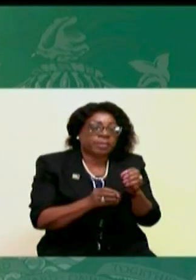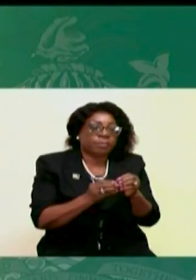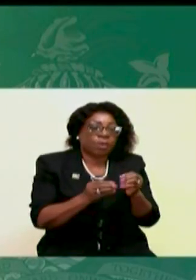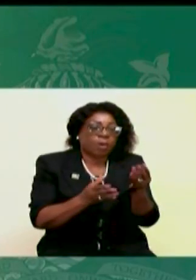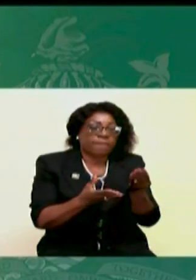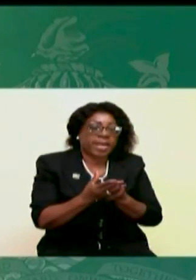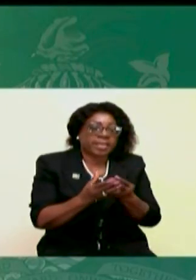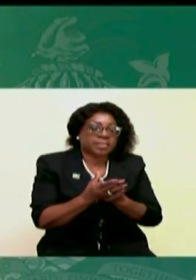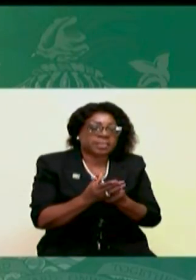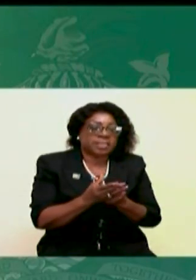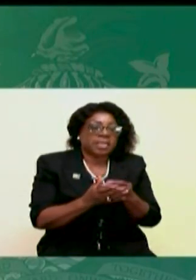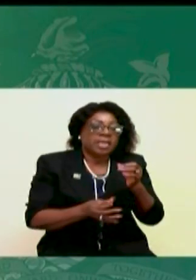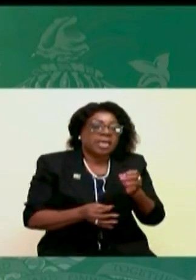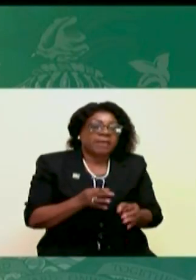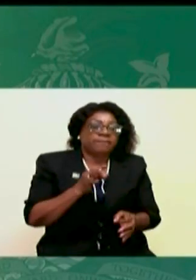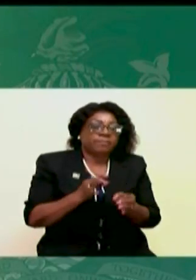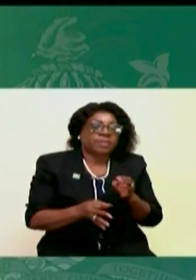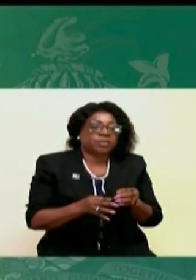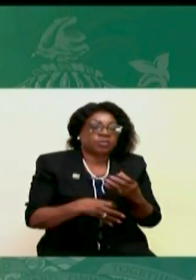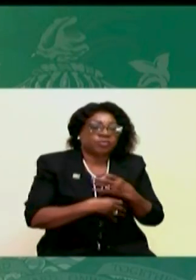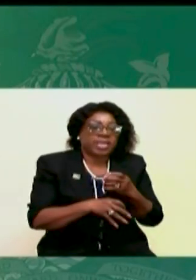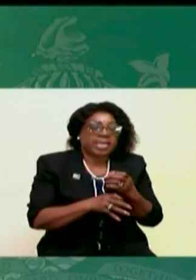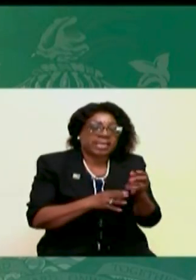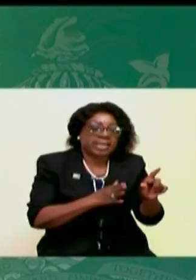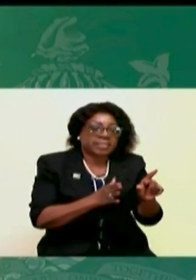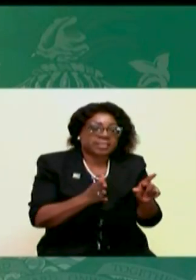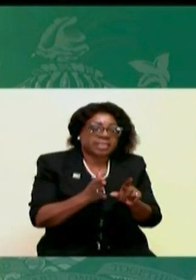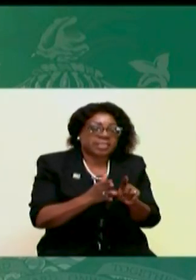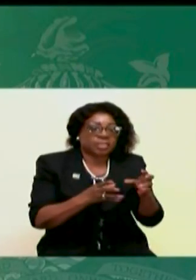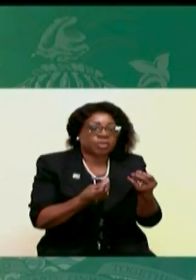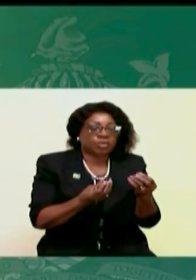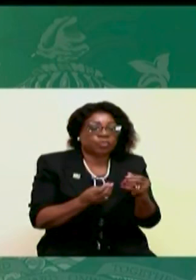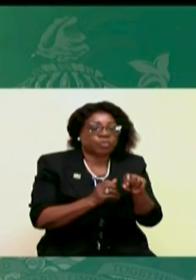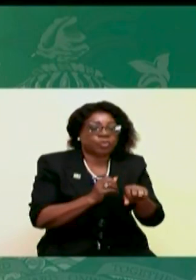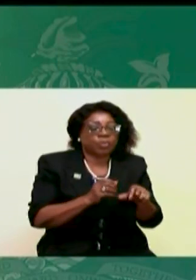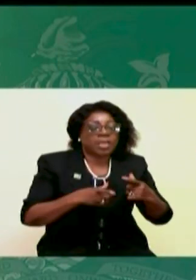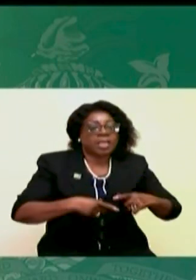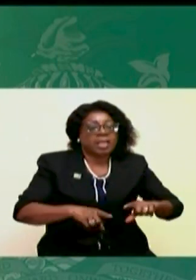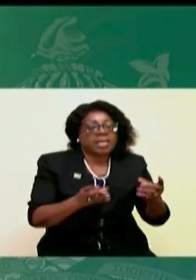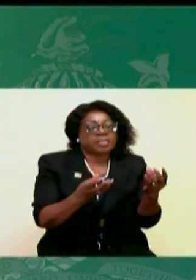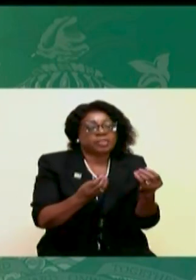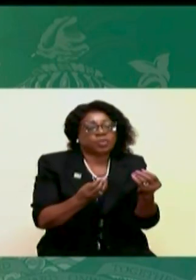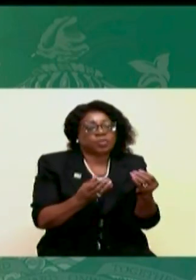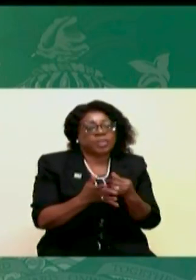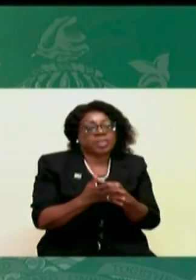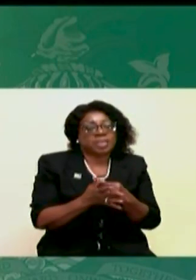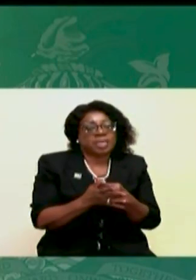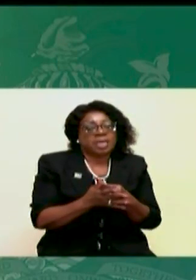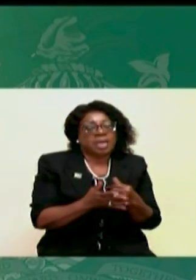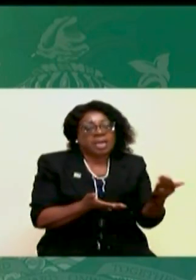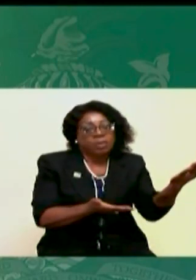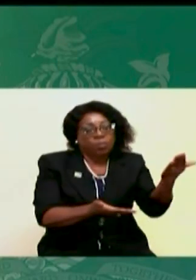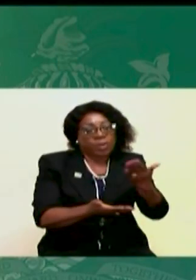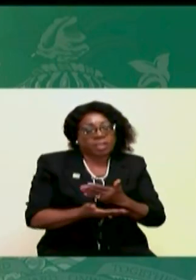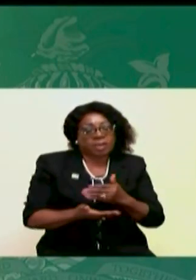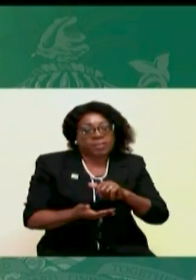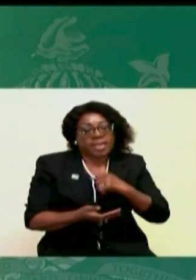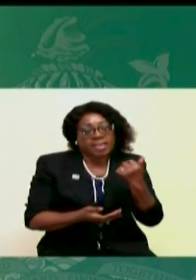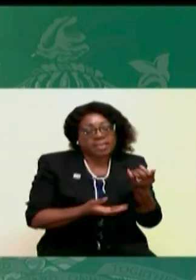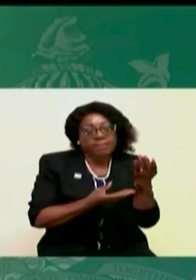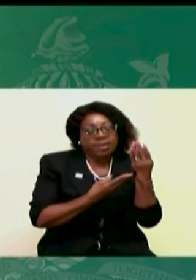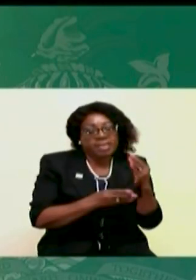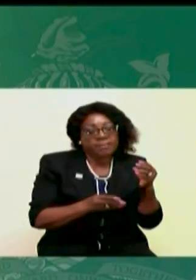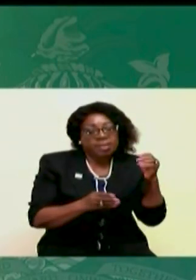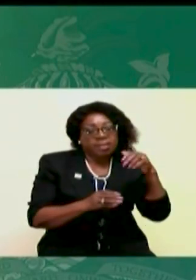create legislation to do so, let's do it. I welcome, Madam Speaker, any Bahamian investor who wishes to use